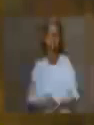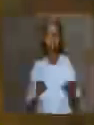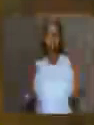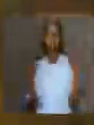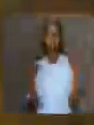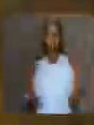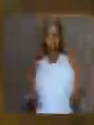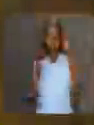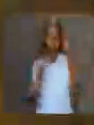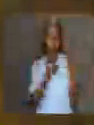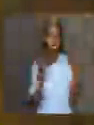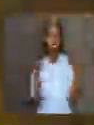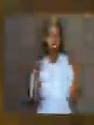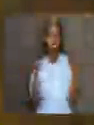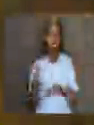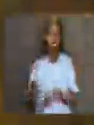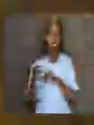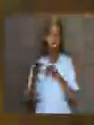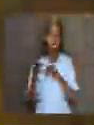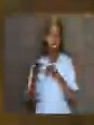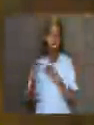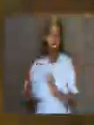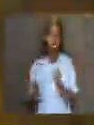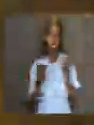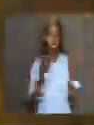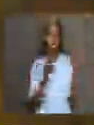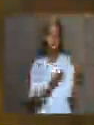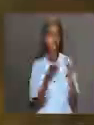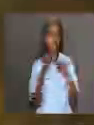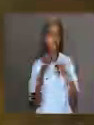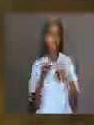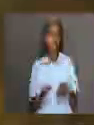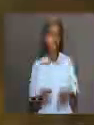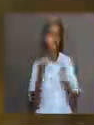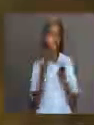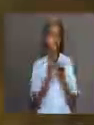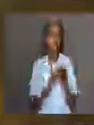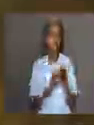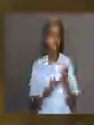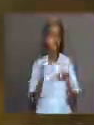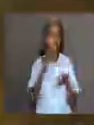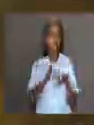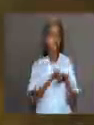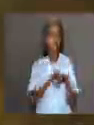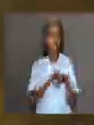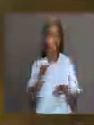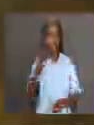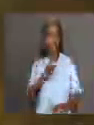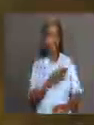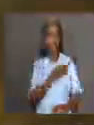Hello, teacher. Hello, students. Welcome to today's lesson on graphs